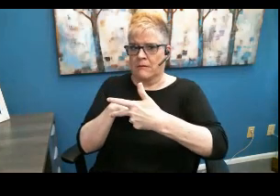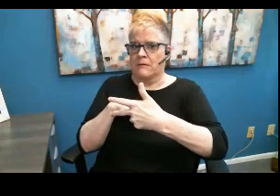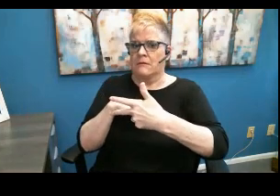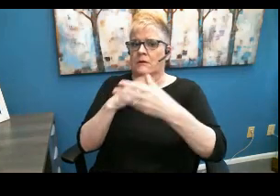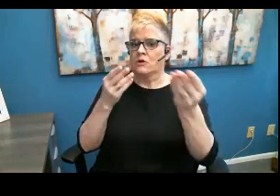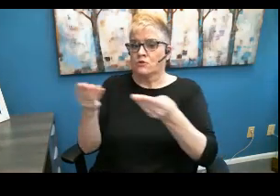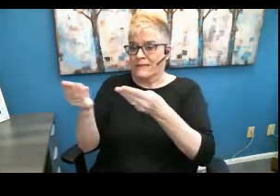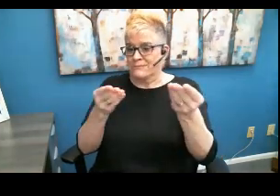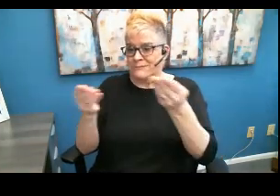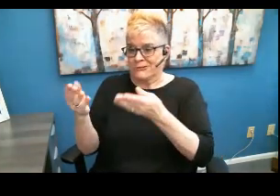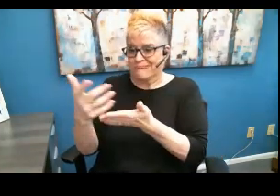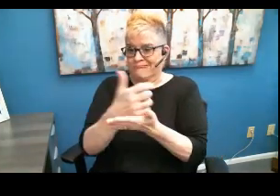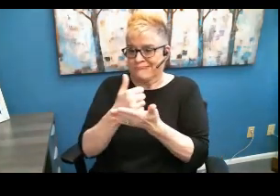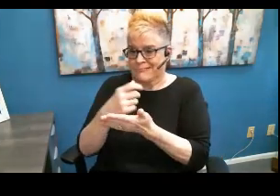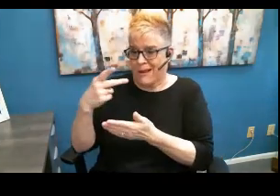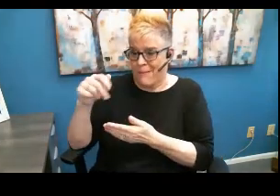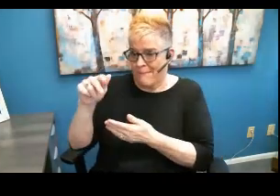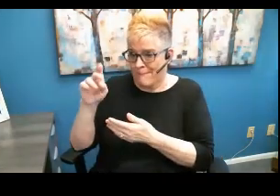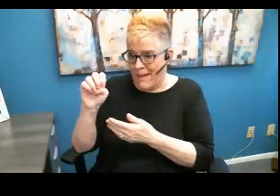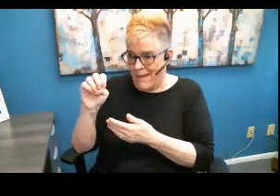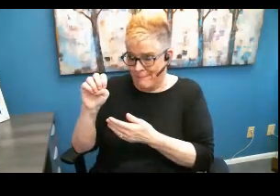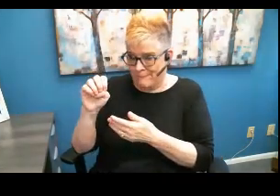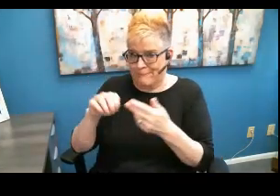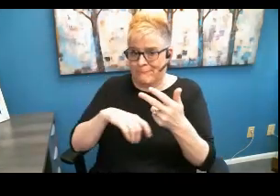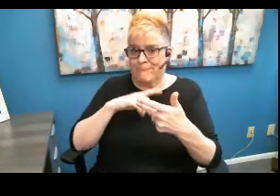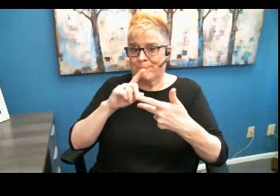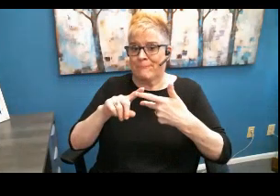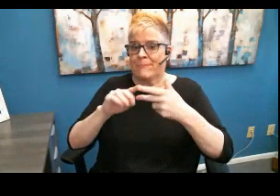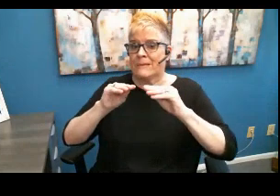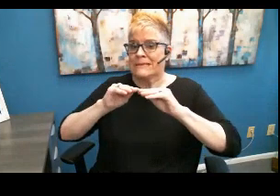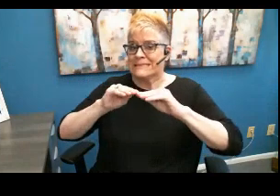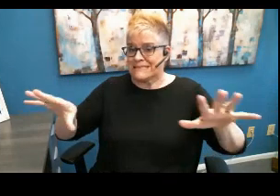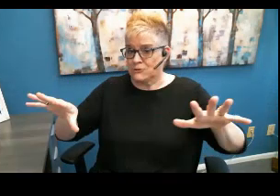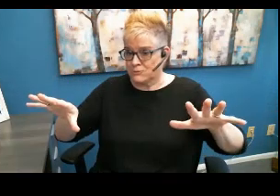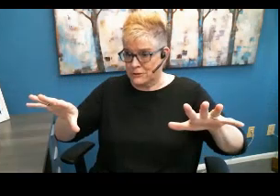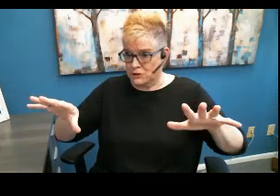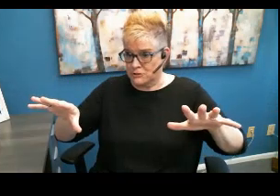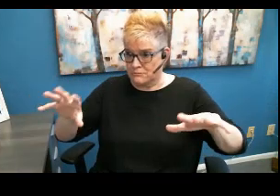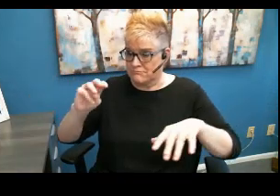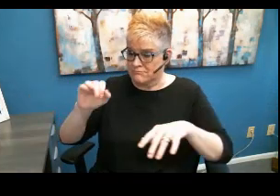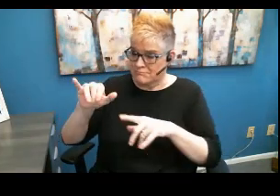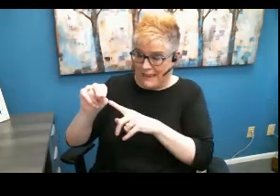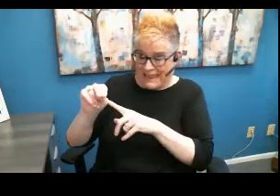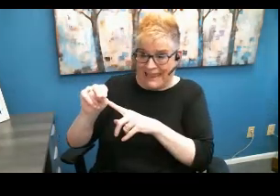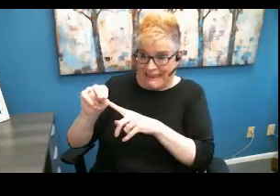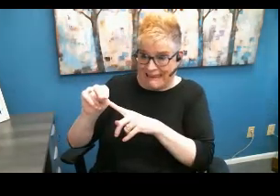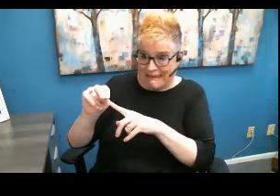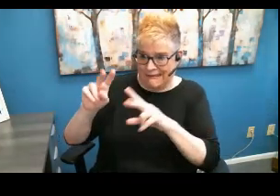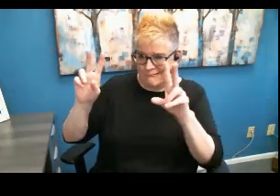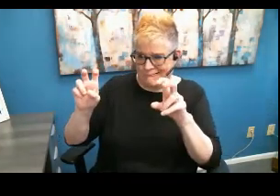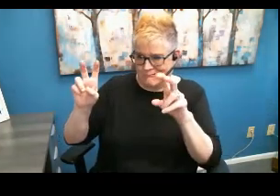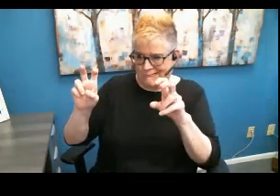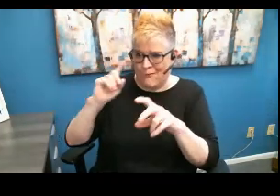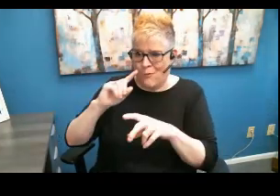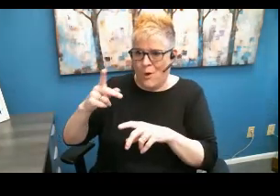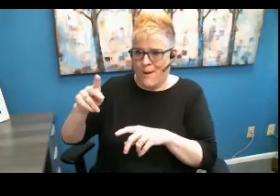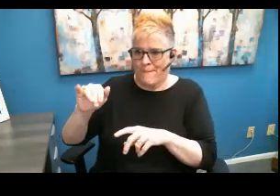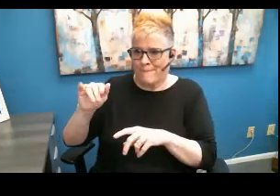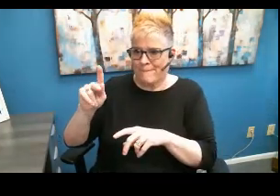transmission and gathering pipelines. Then we'll talk about our distribution mains. Mains is a term we use for